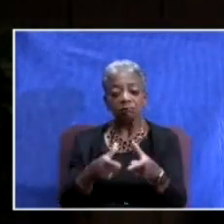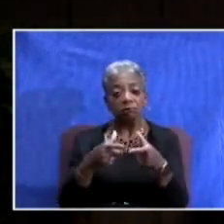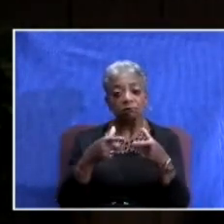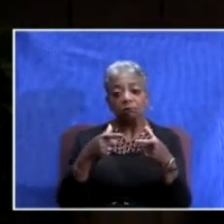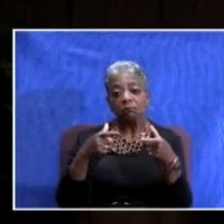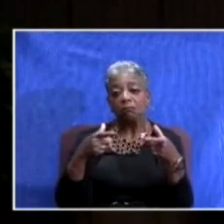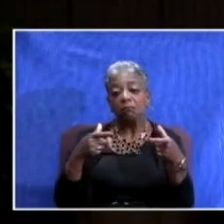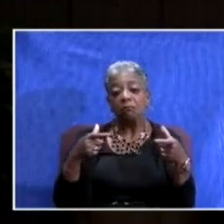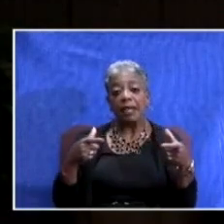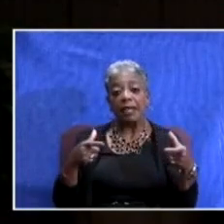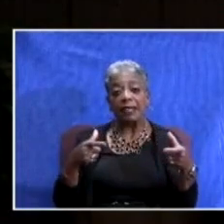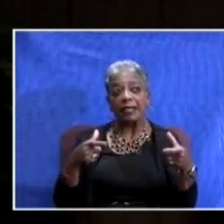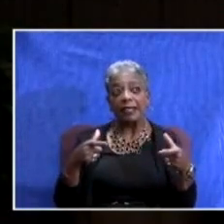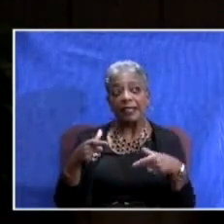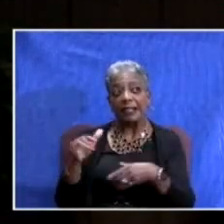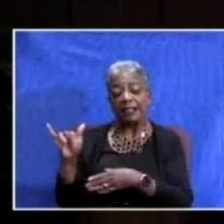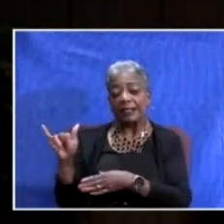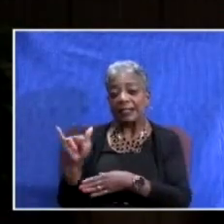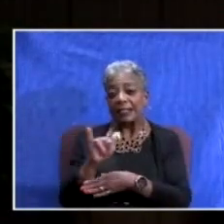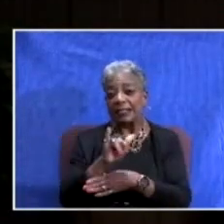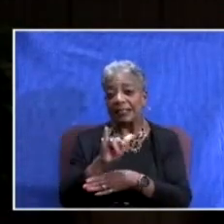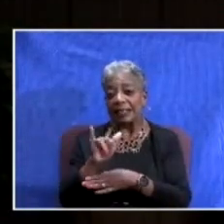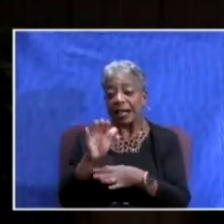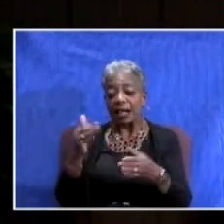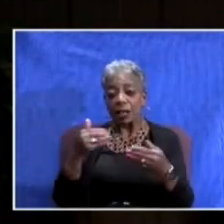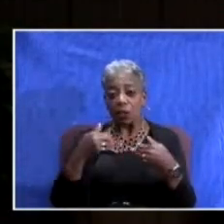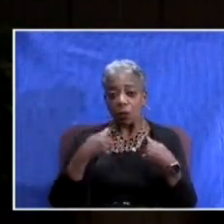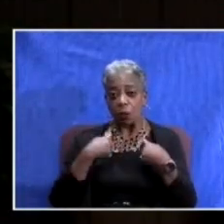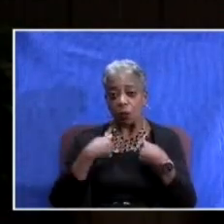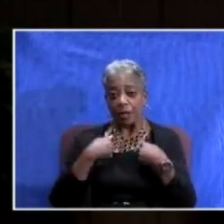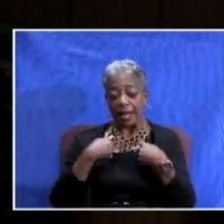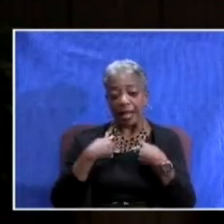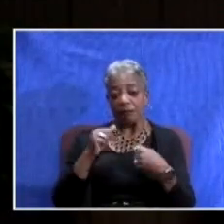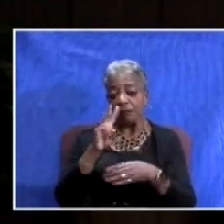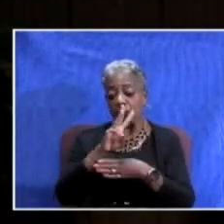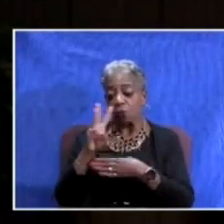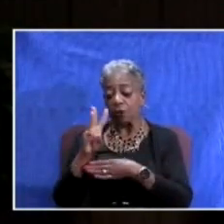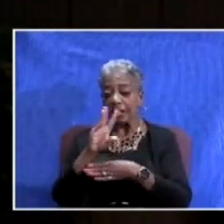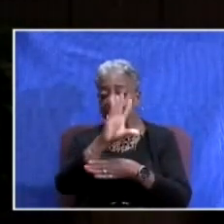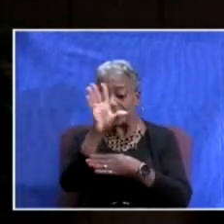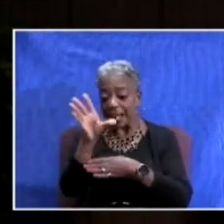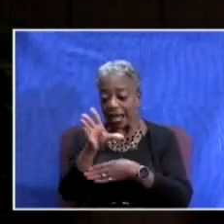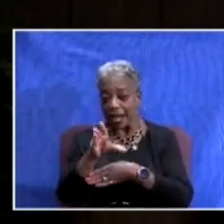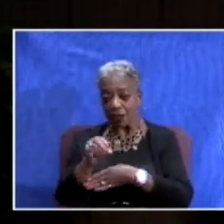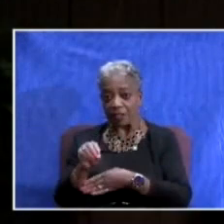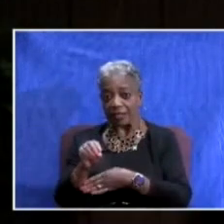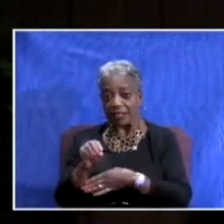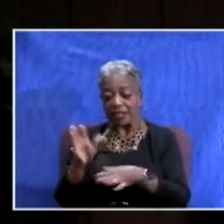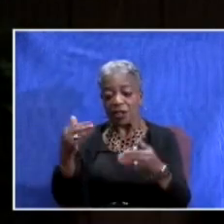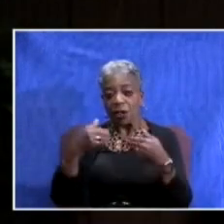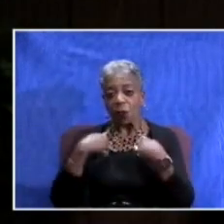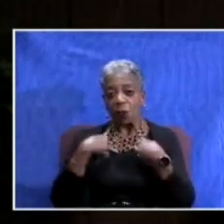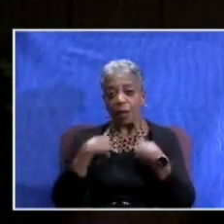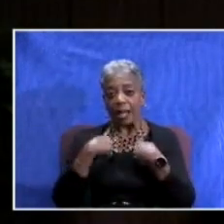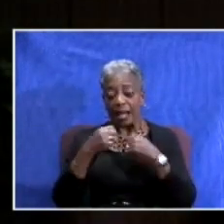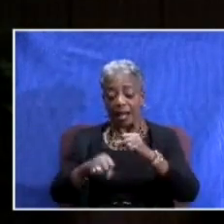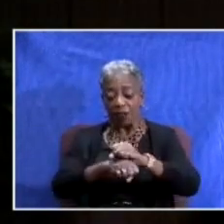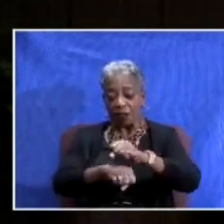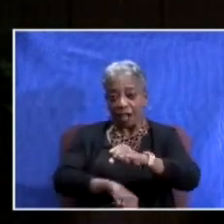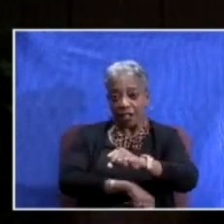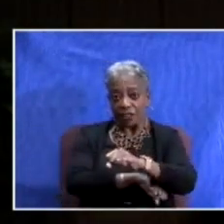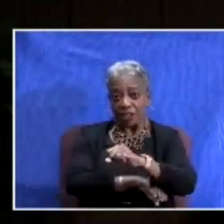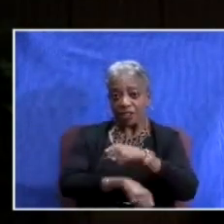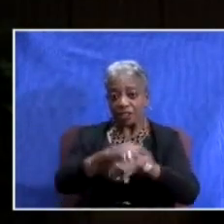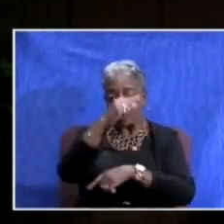got Caribbeans, West Africans, foundational black Americans, American descendants of